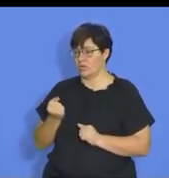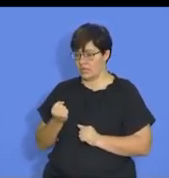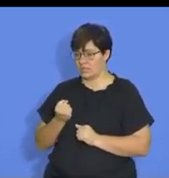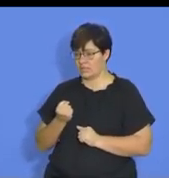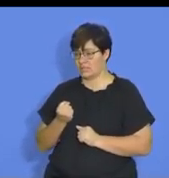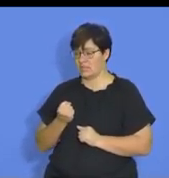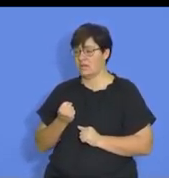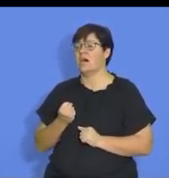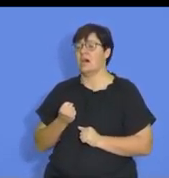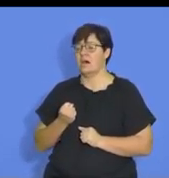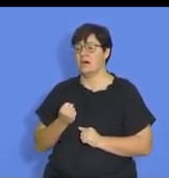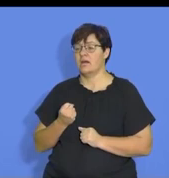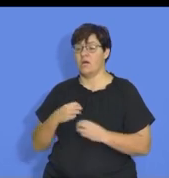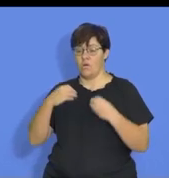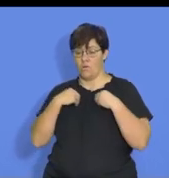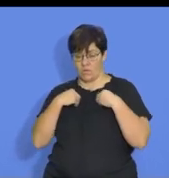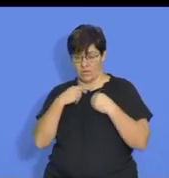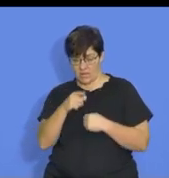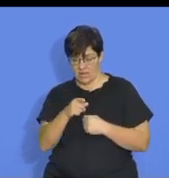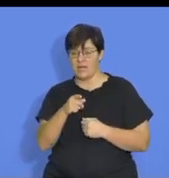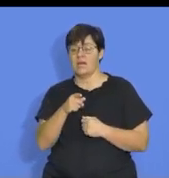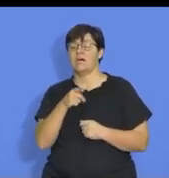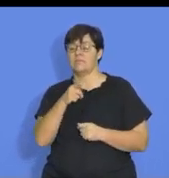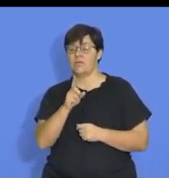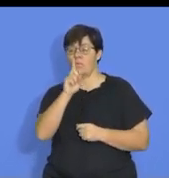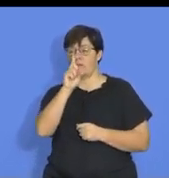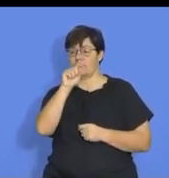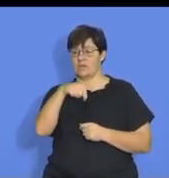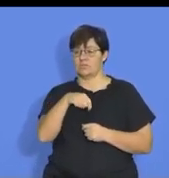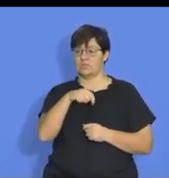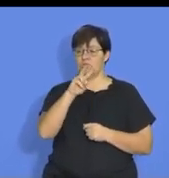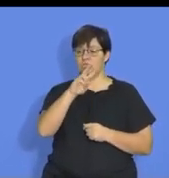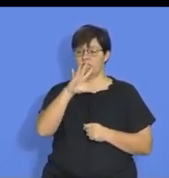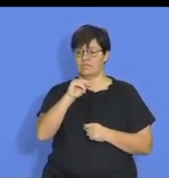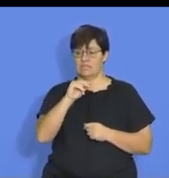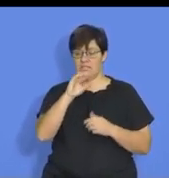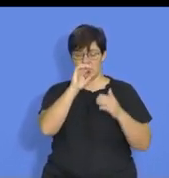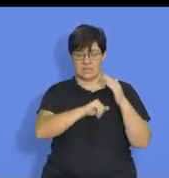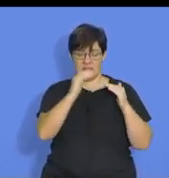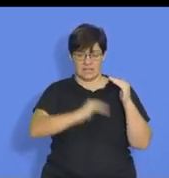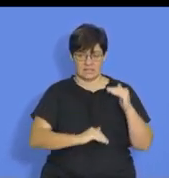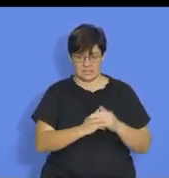1,250. And then drawings, equity is now decreasing by